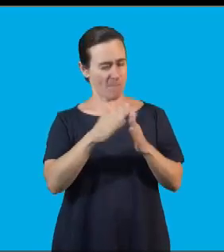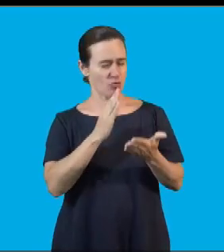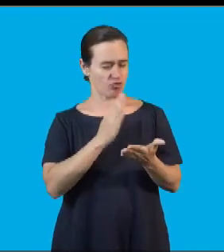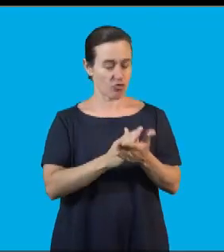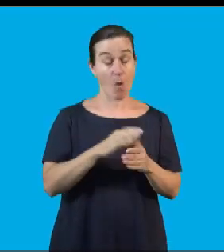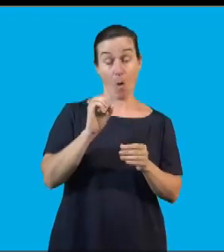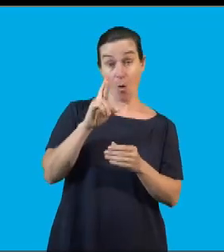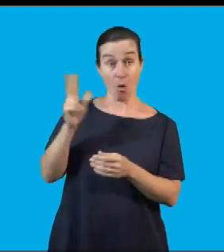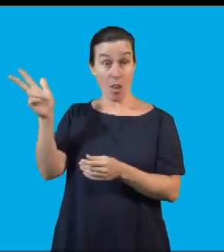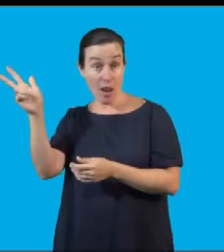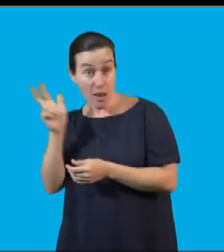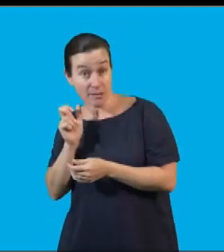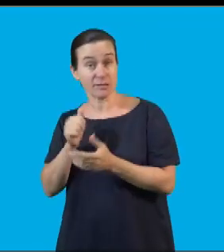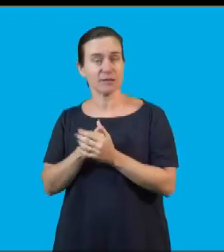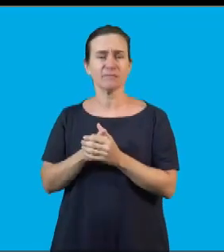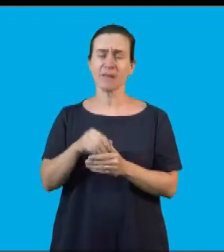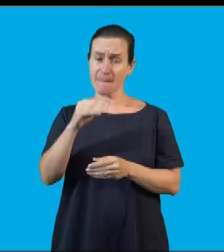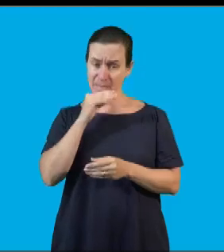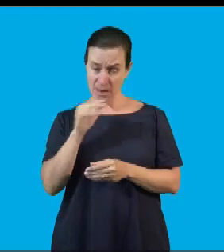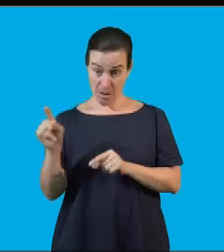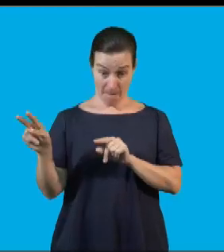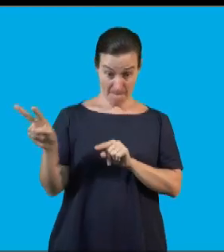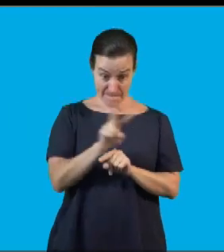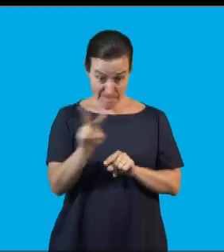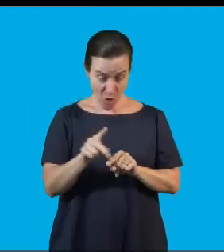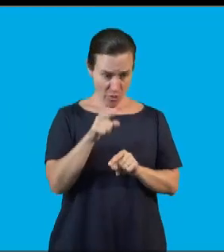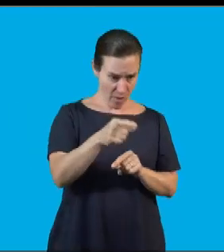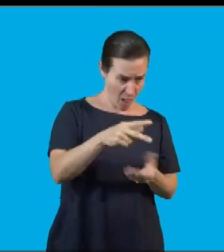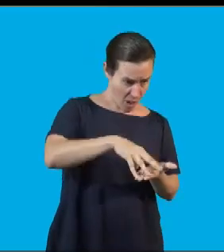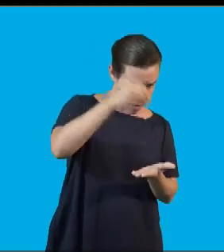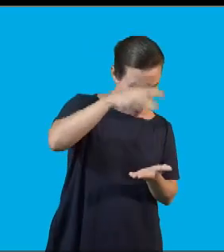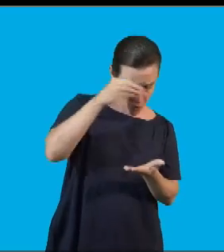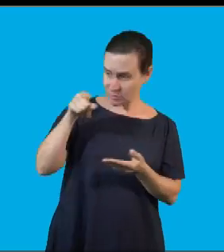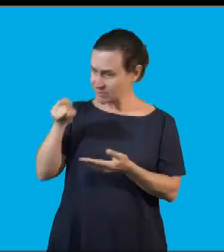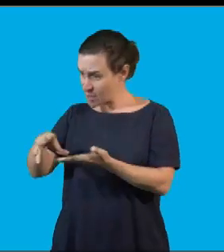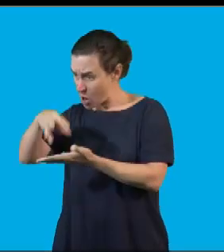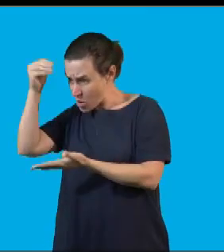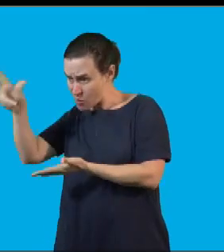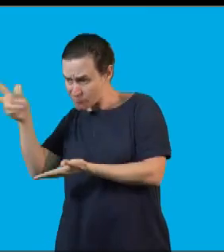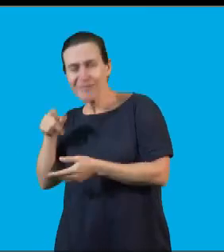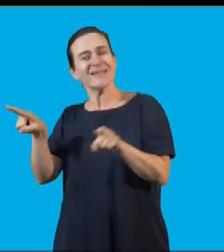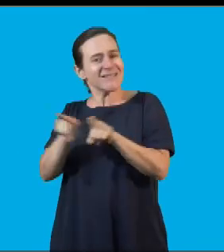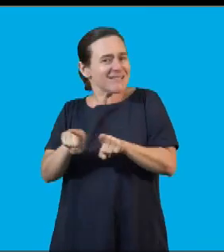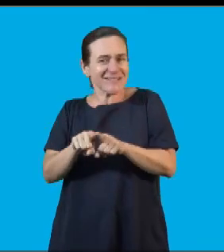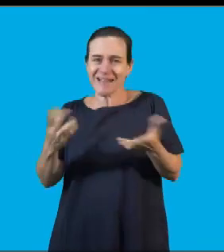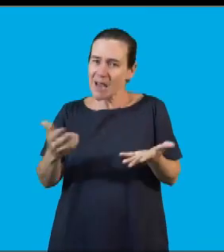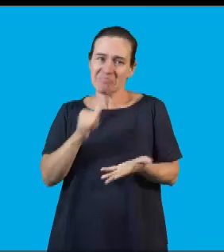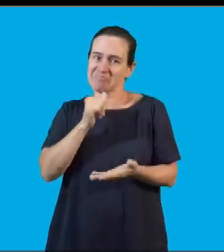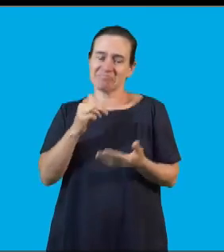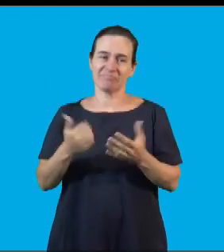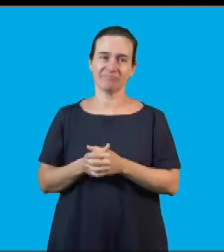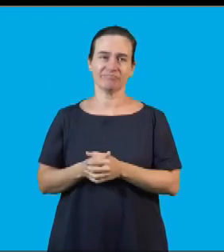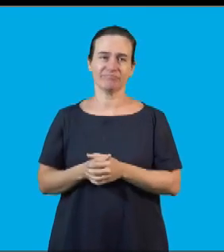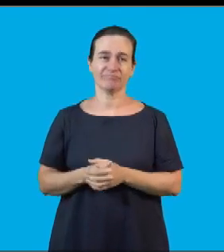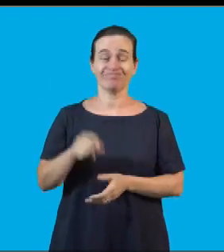found no significant differences in how much of it they absorbed. So some statistics and research. There